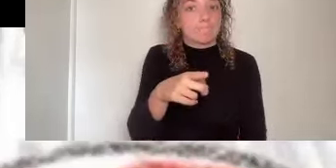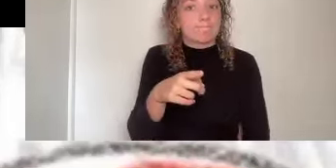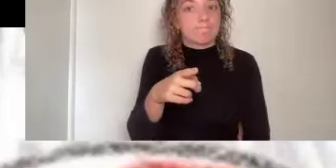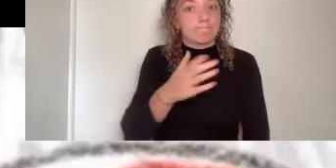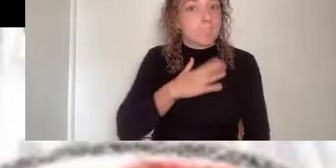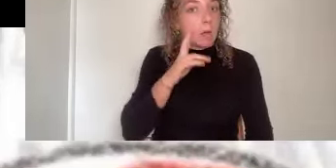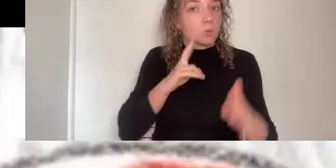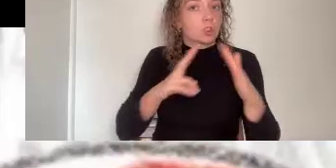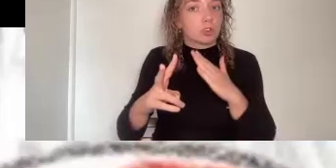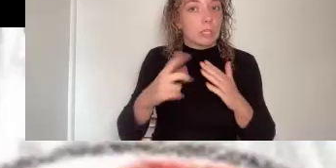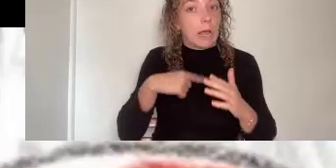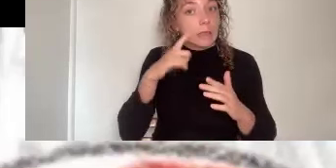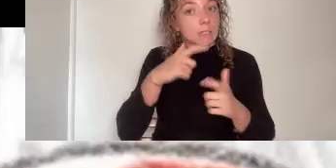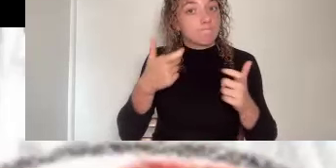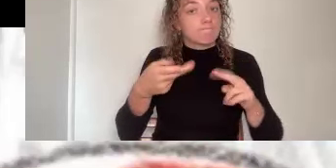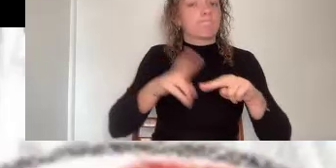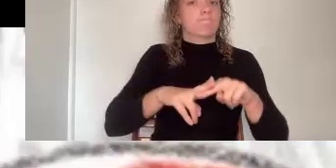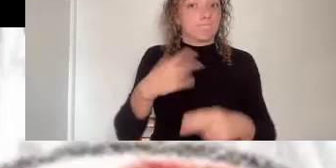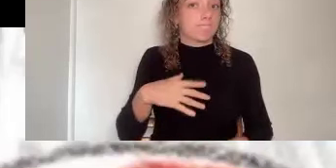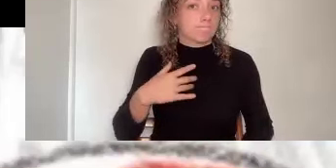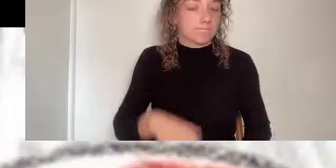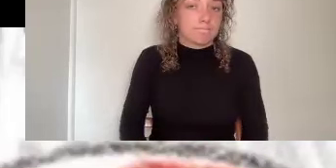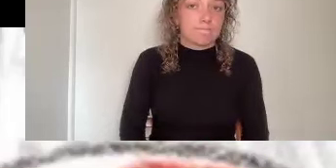My prediction is pretty significantly.